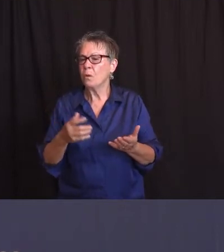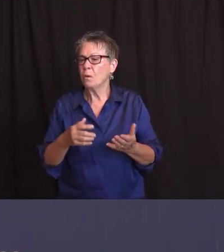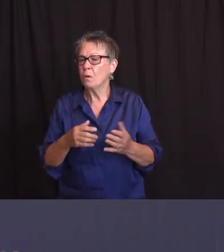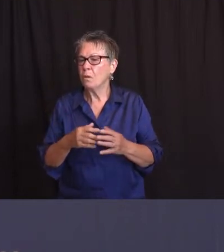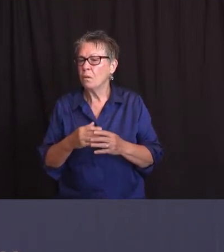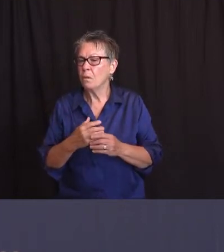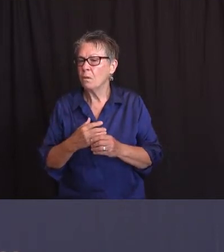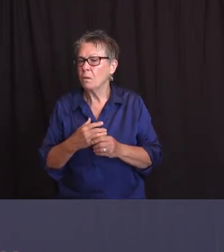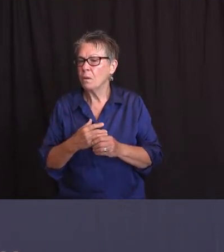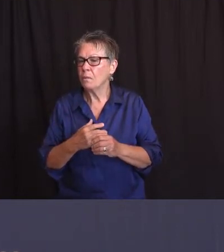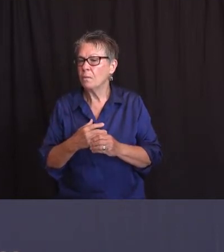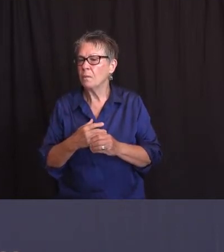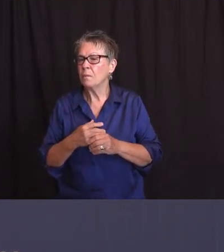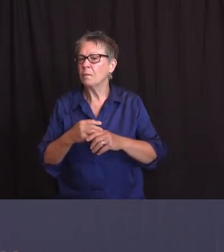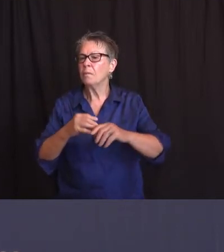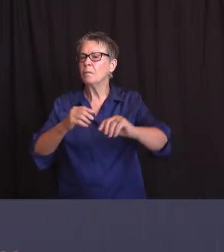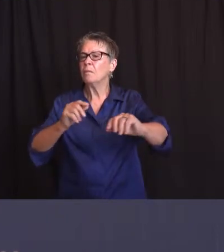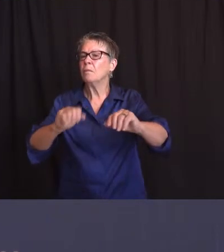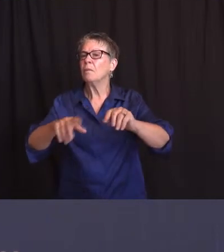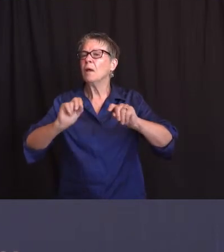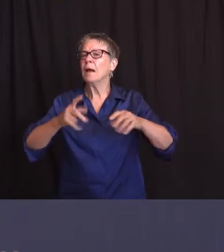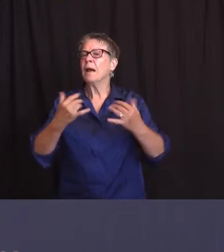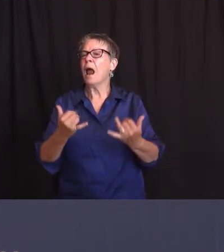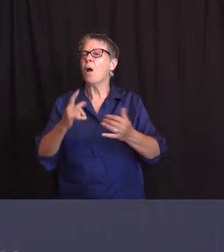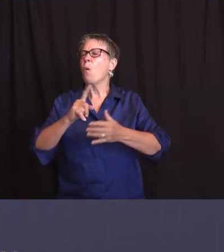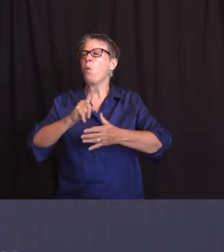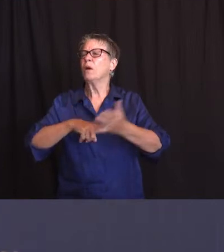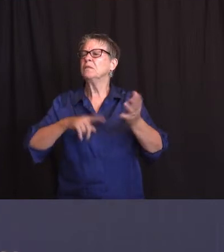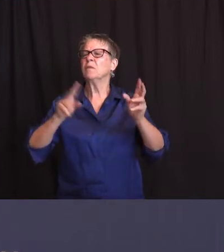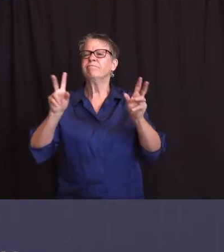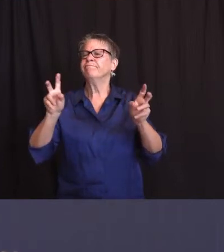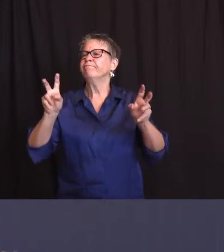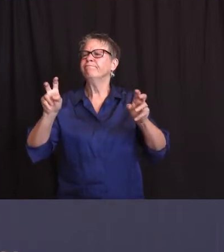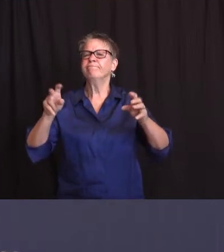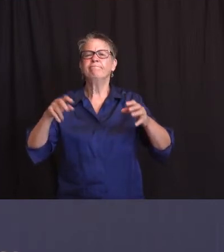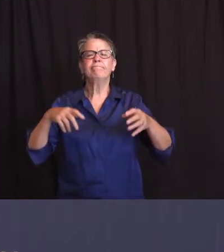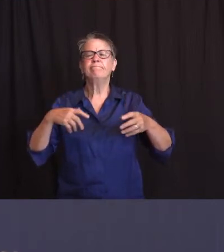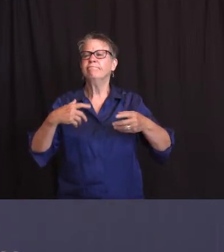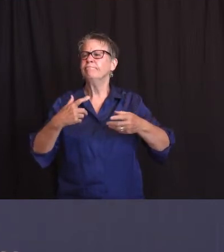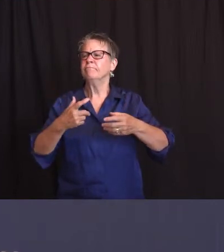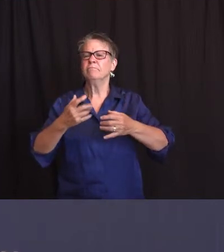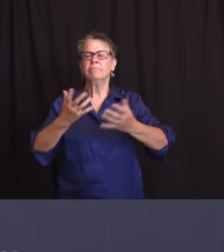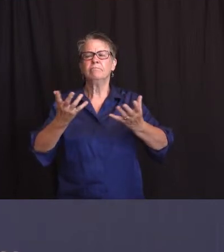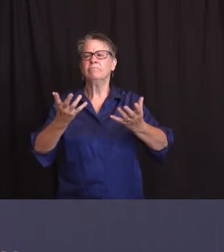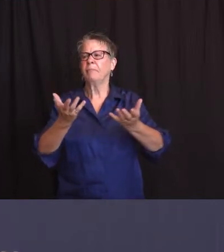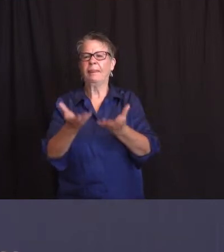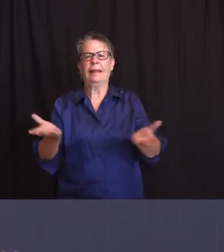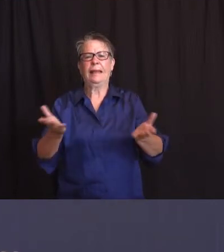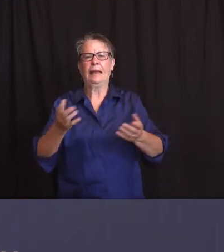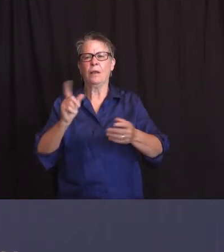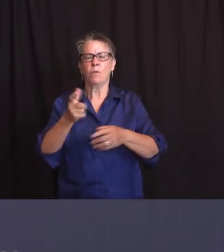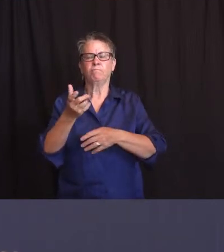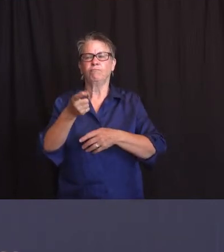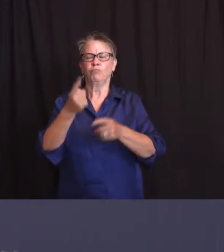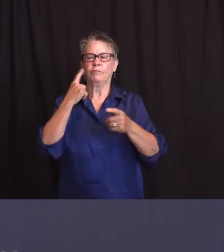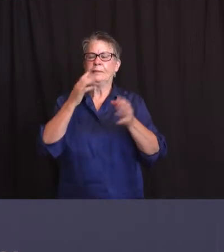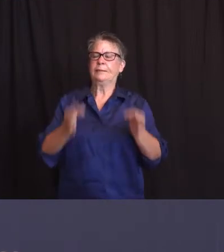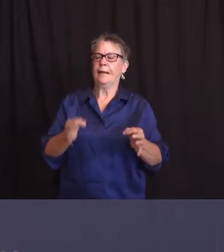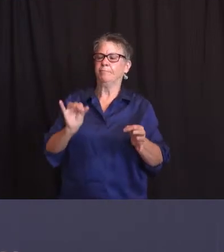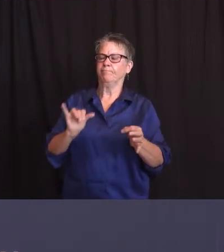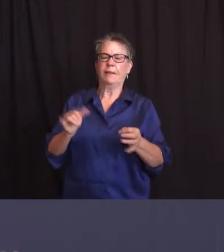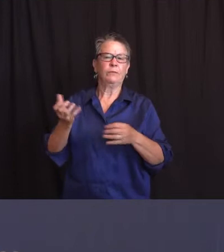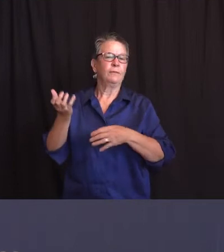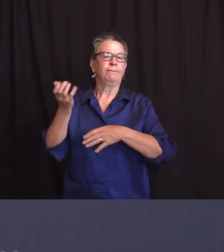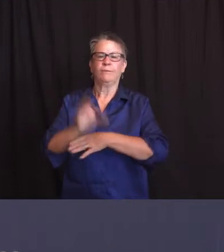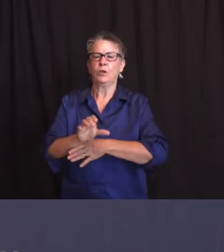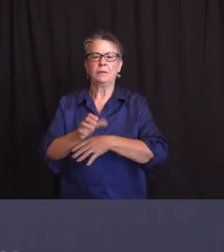mandate. Masking, okay. What's the specific metric that you would say gets to X or Y, that you would say, that's it, we're putting